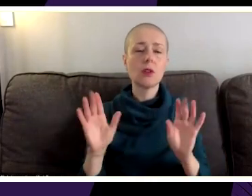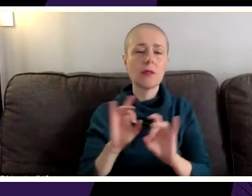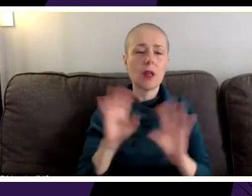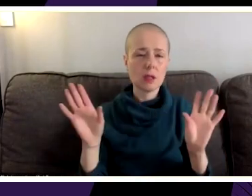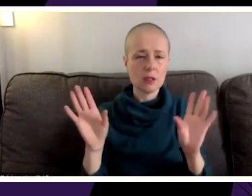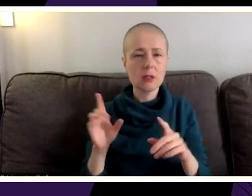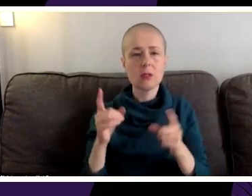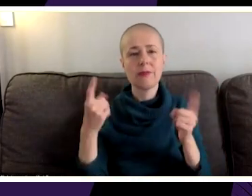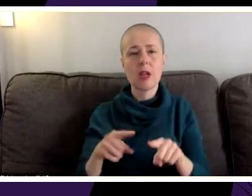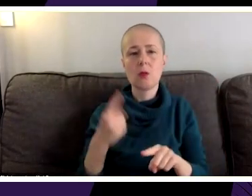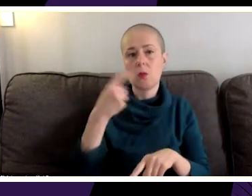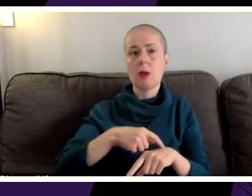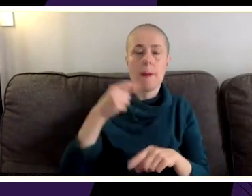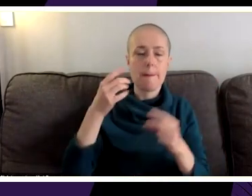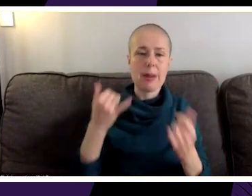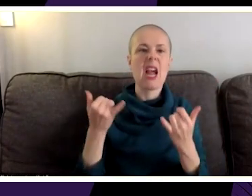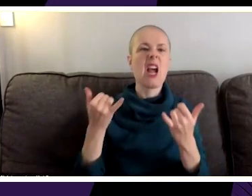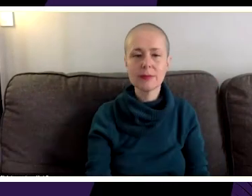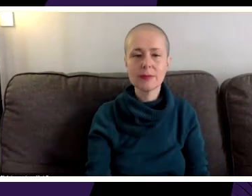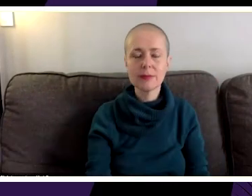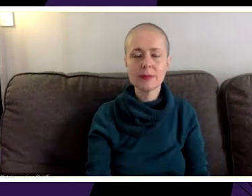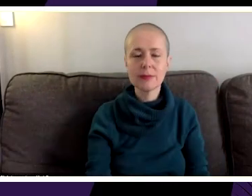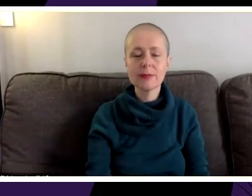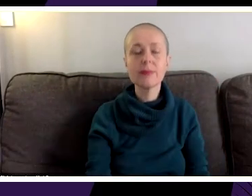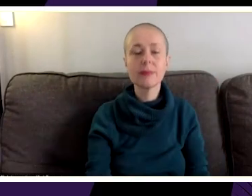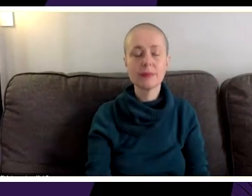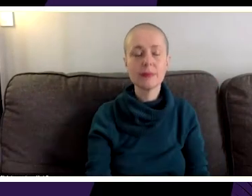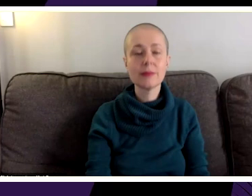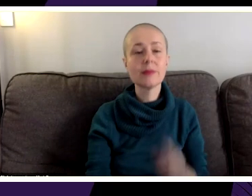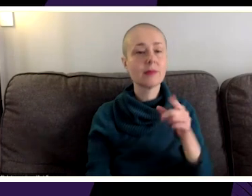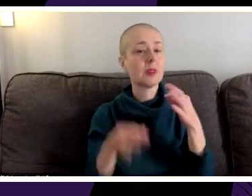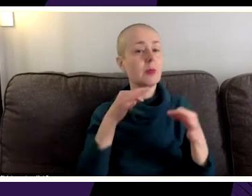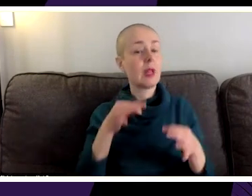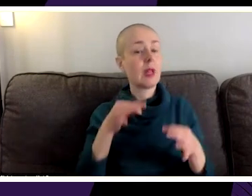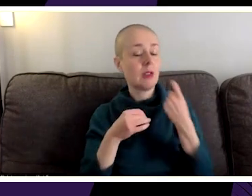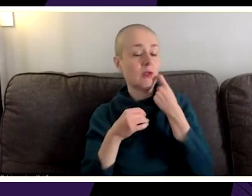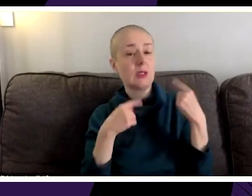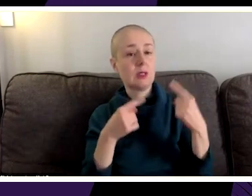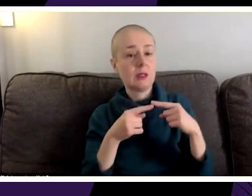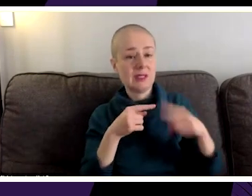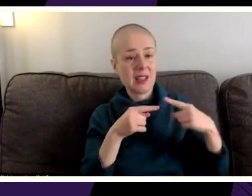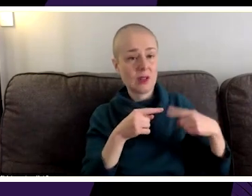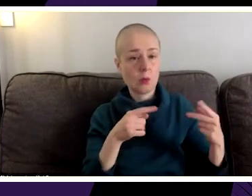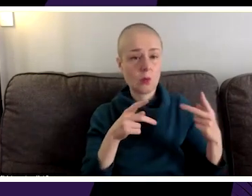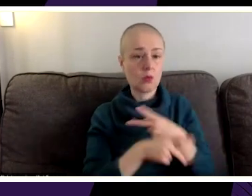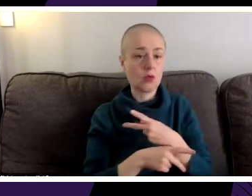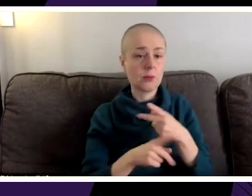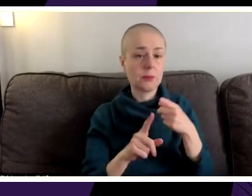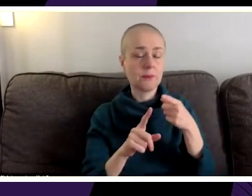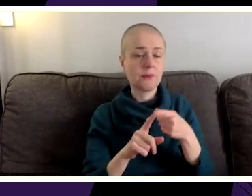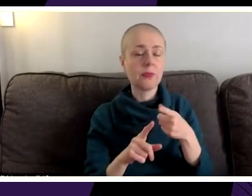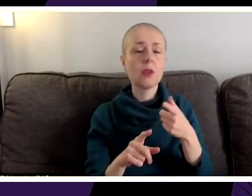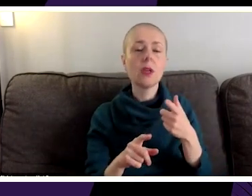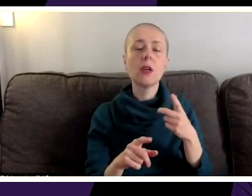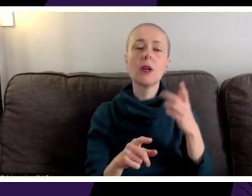event or action that is immediate and spectacular. What makes the recent cycle of climate impacts in Mexico City seem less like a